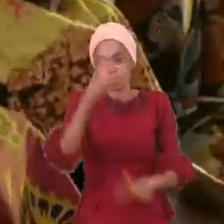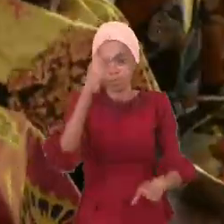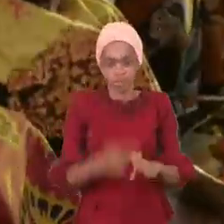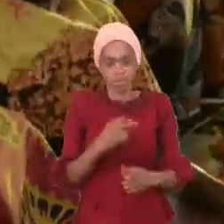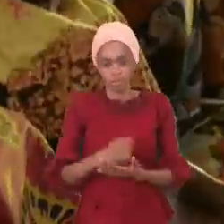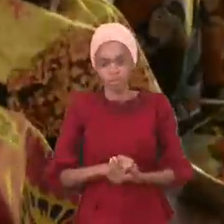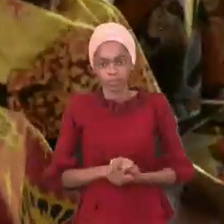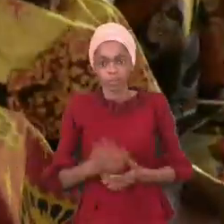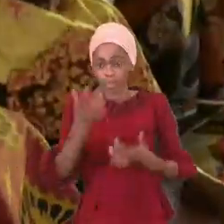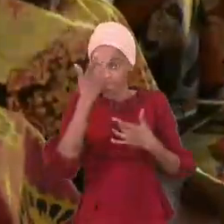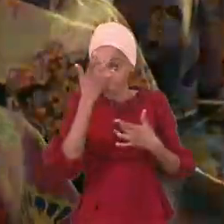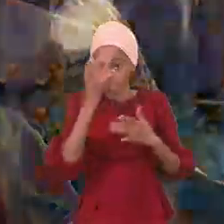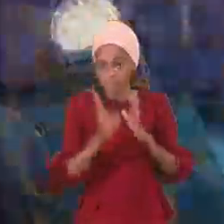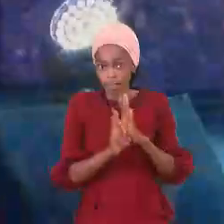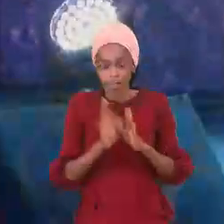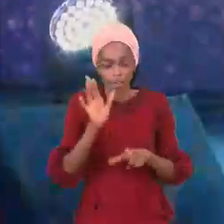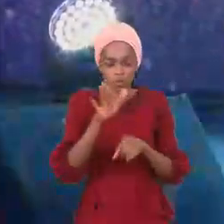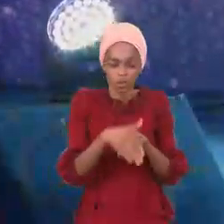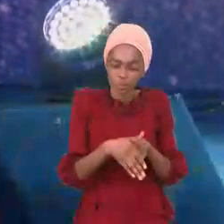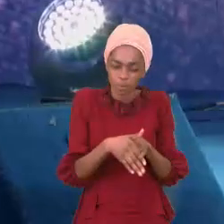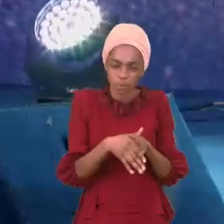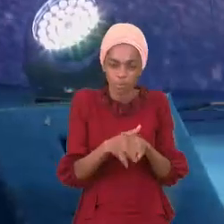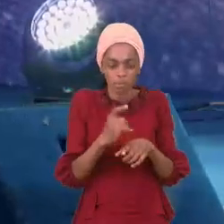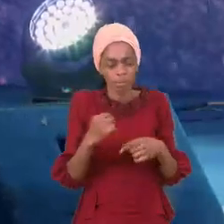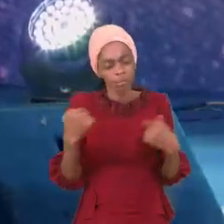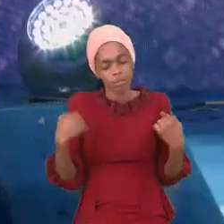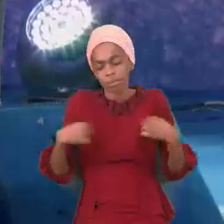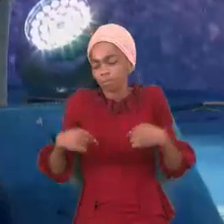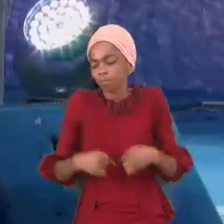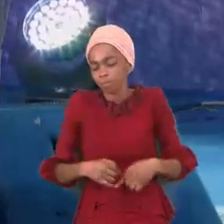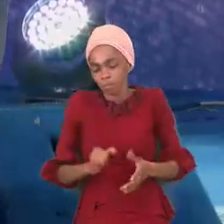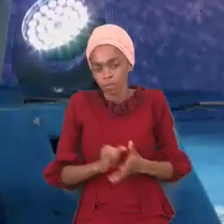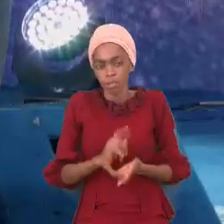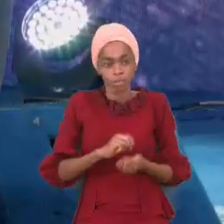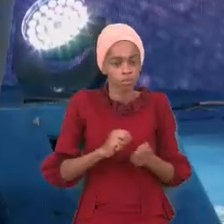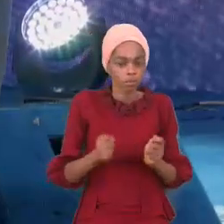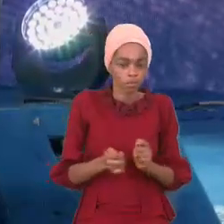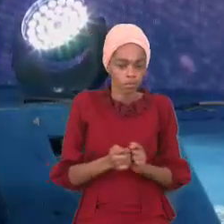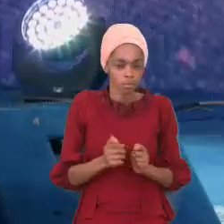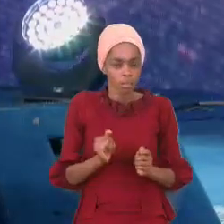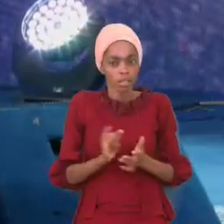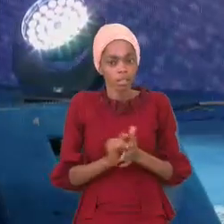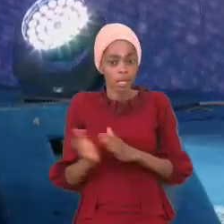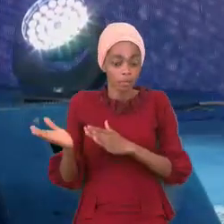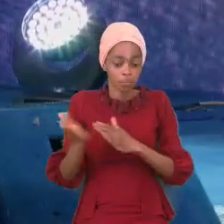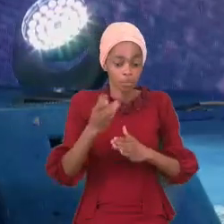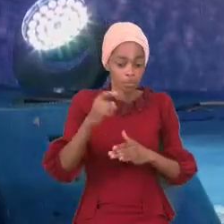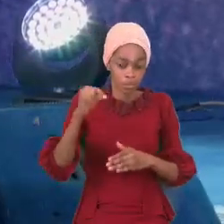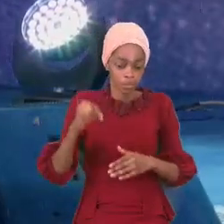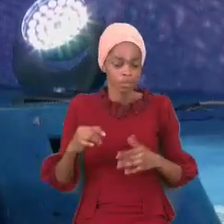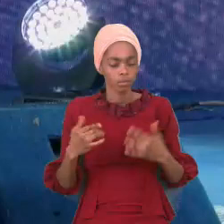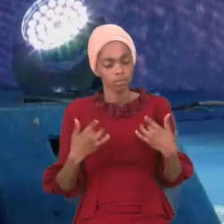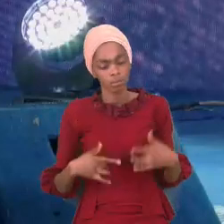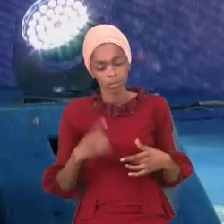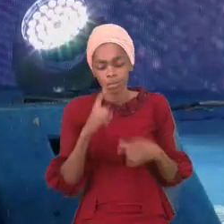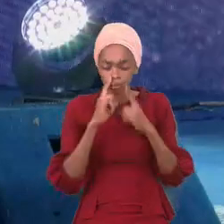The sickness, the oppression, the infirmity, the trouble that bows you down, you cry